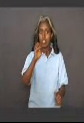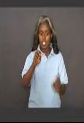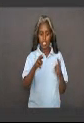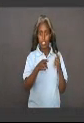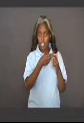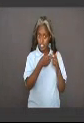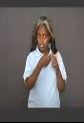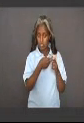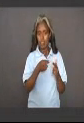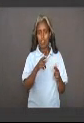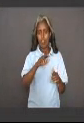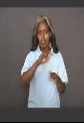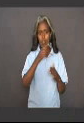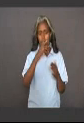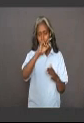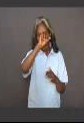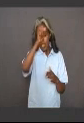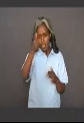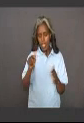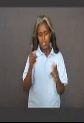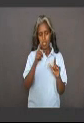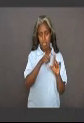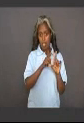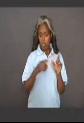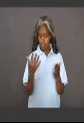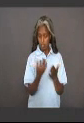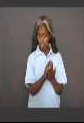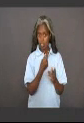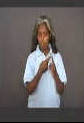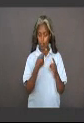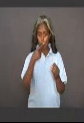For any angle taken from a circle,